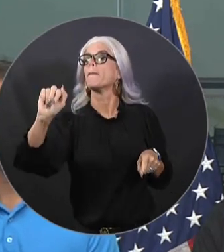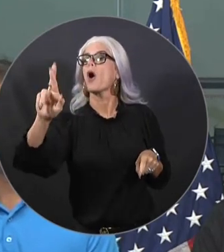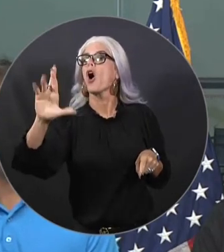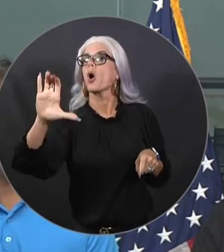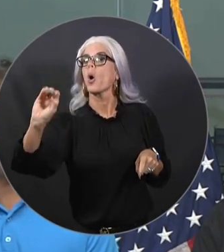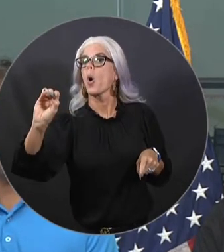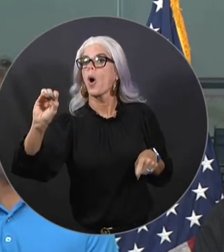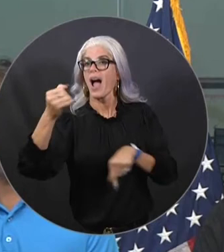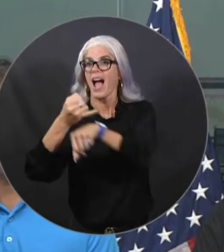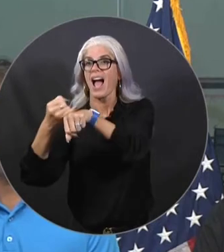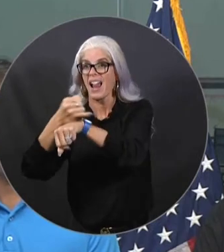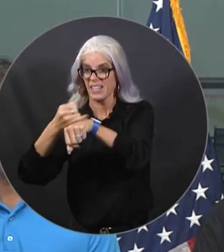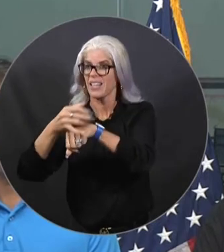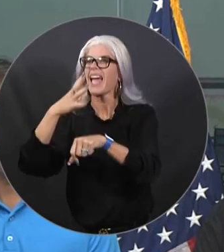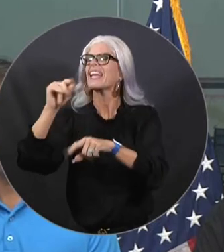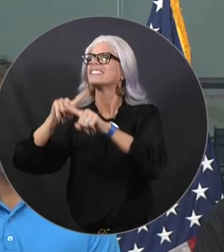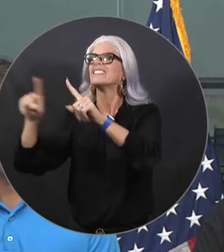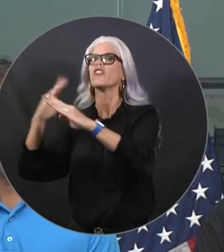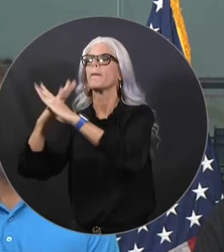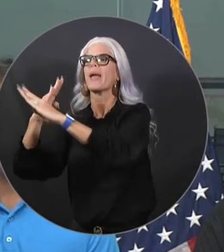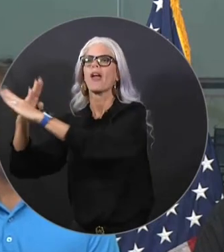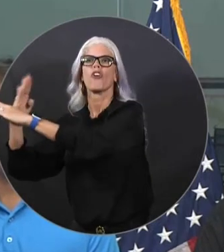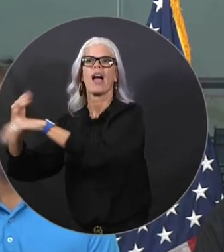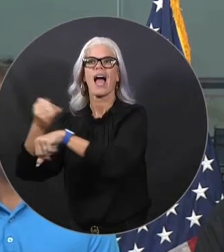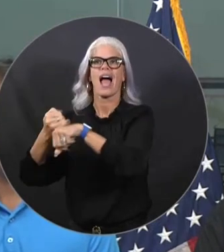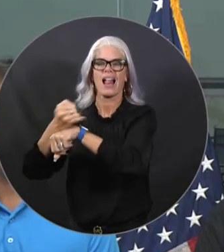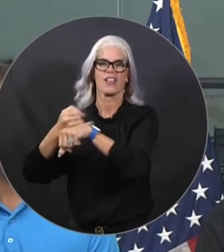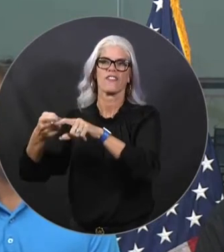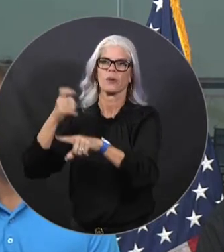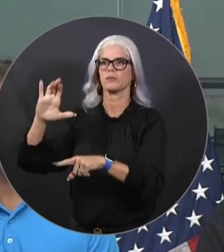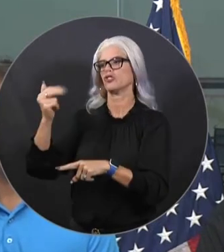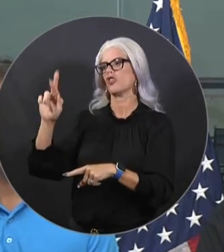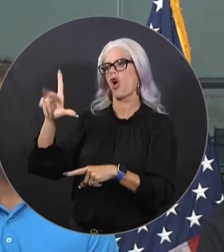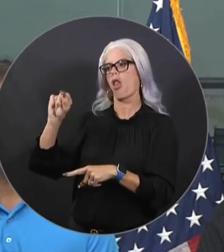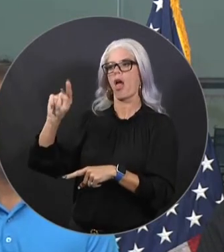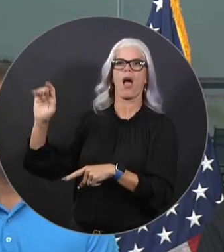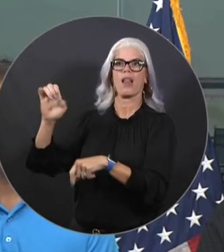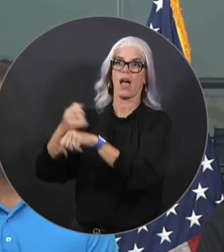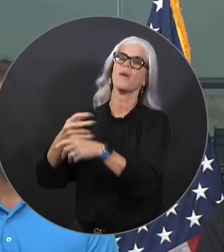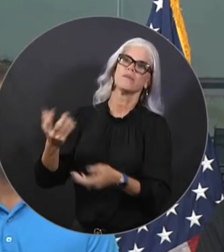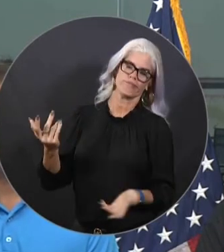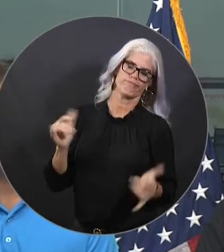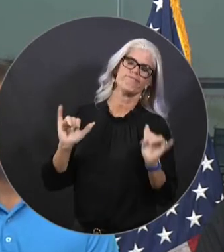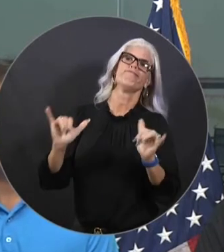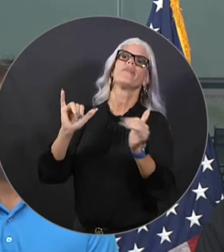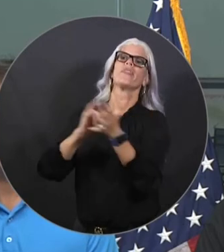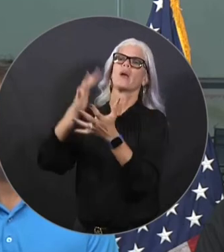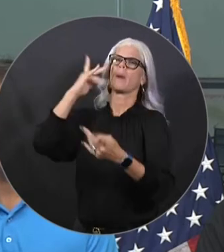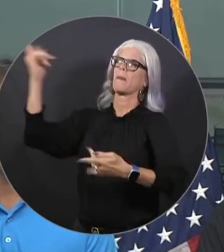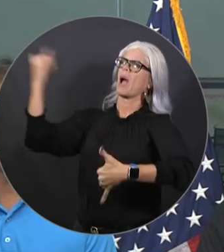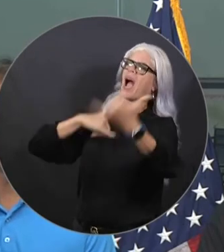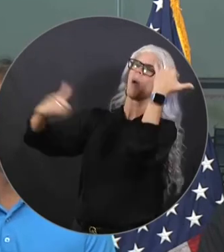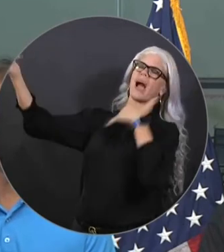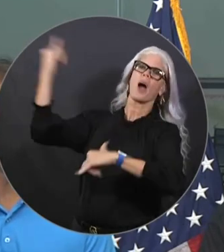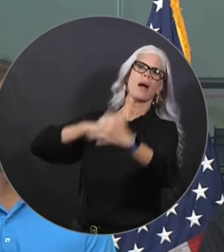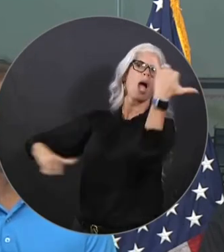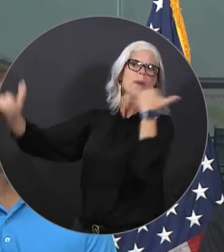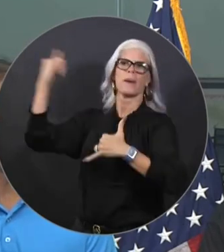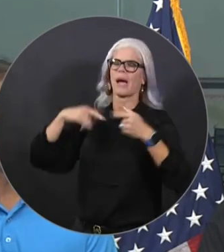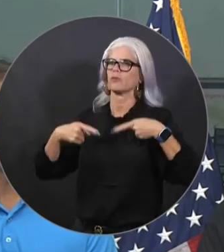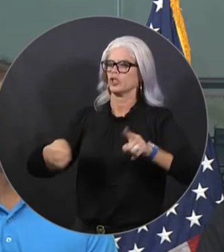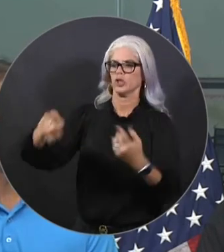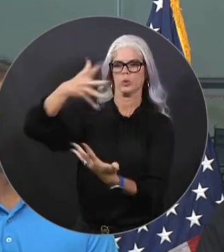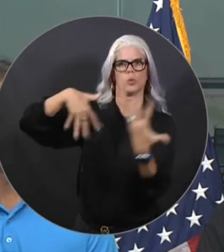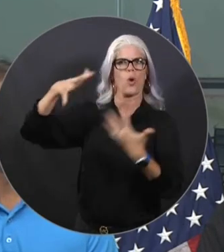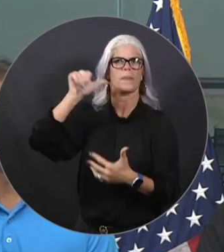Obviously, there was a lot of calls coming in as the storm was really raging yesterday. People